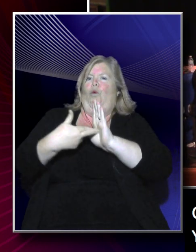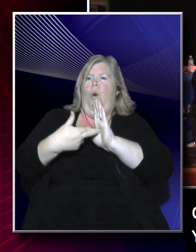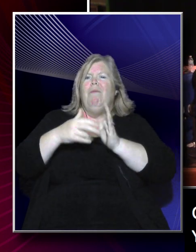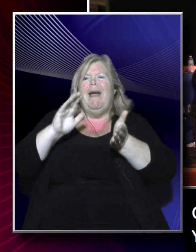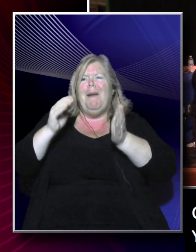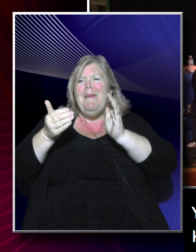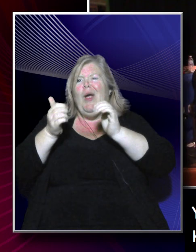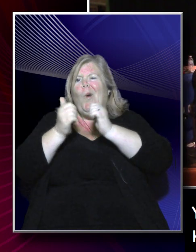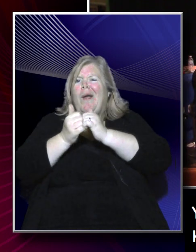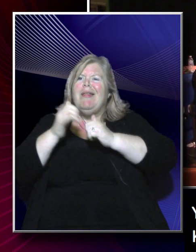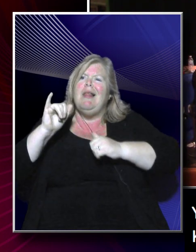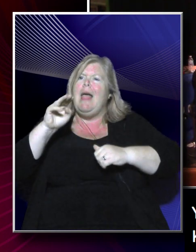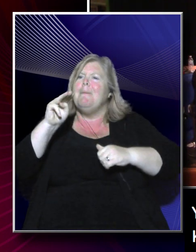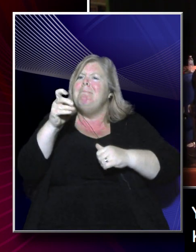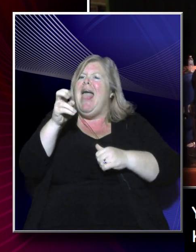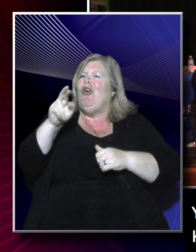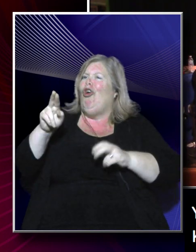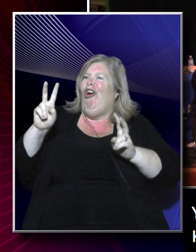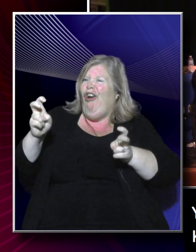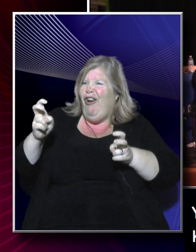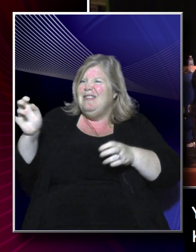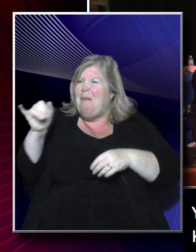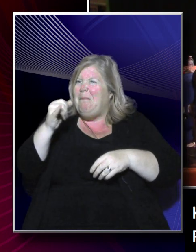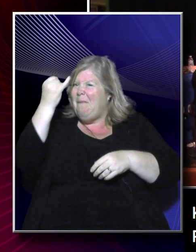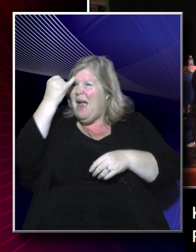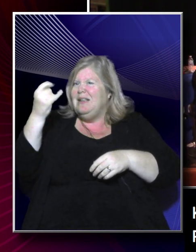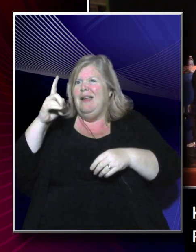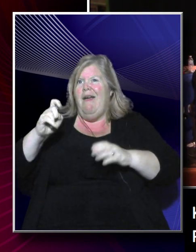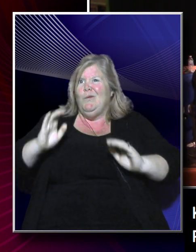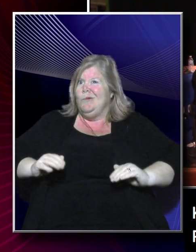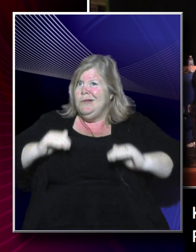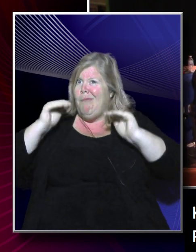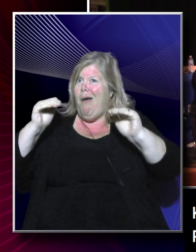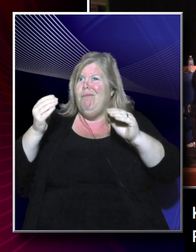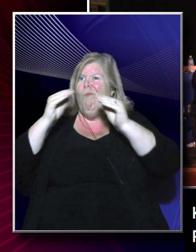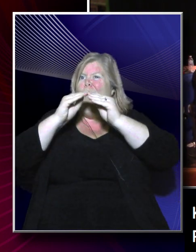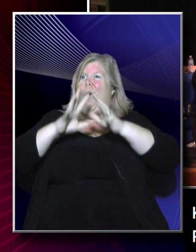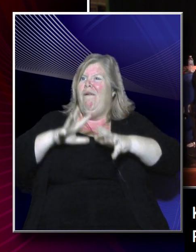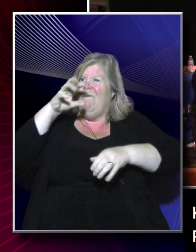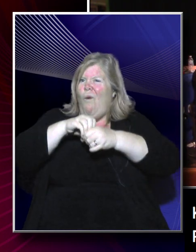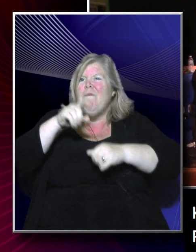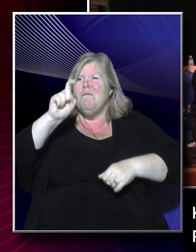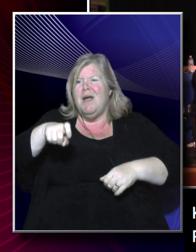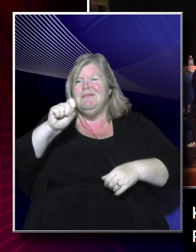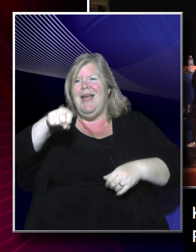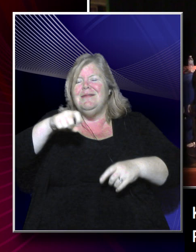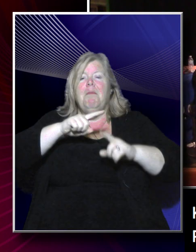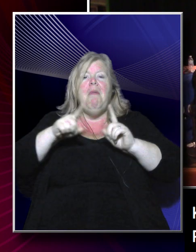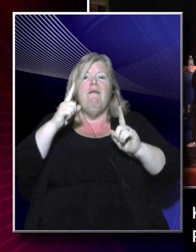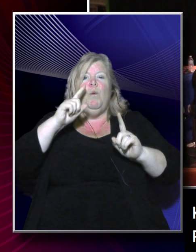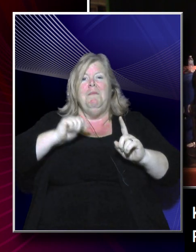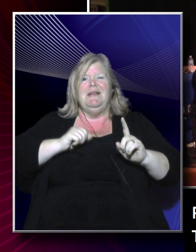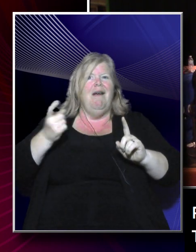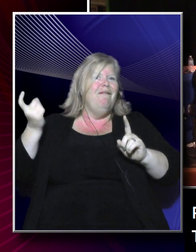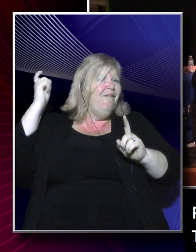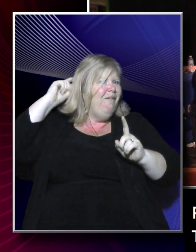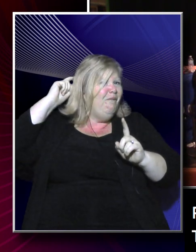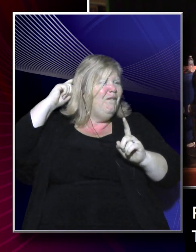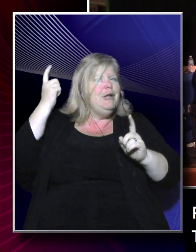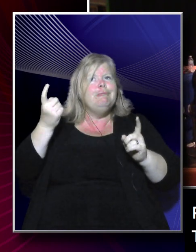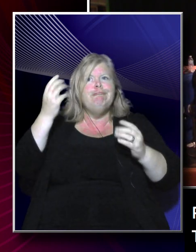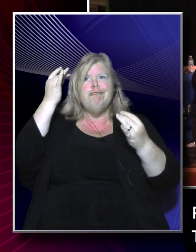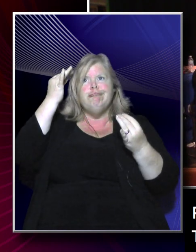manager or a mayor in that realm that you need to step that involvement up. in the back of my mind, it turns into the